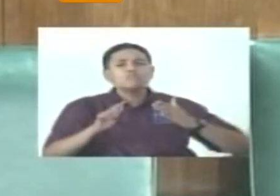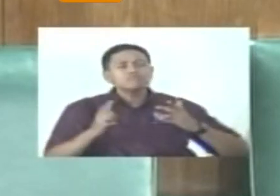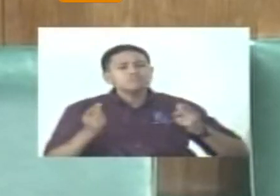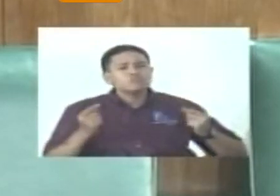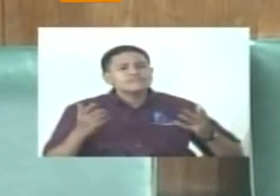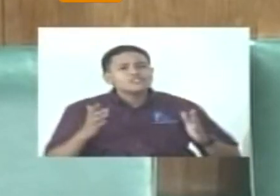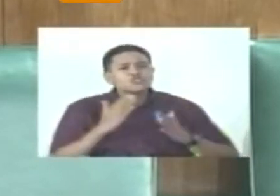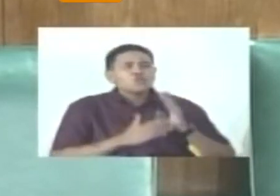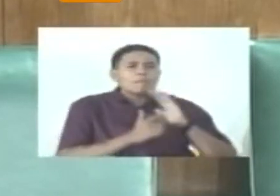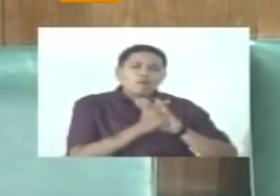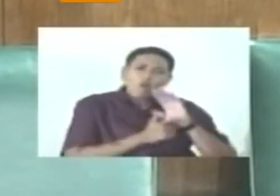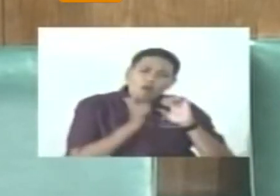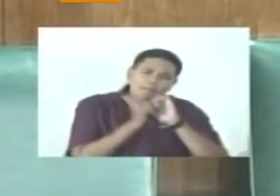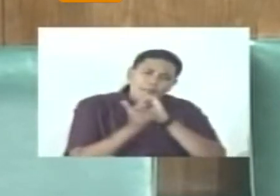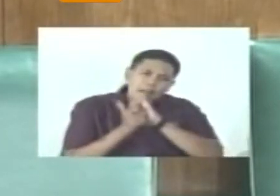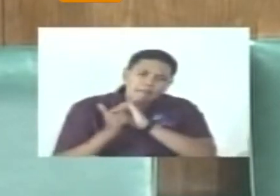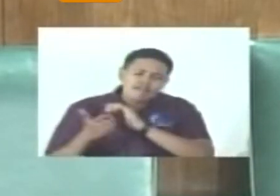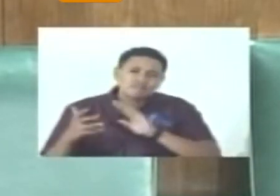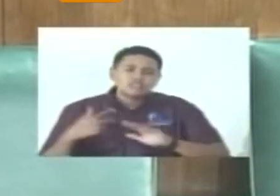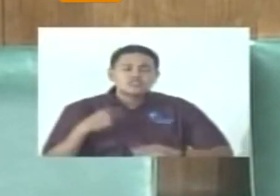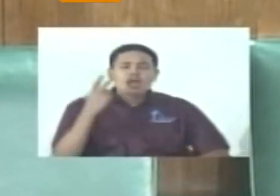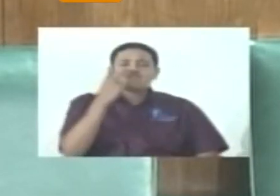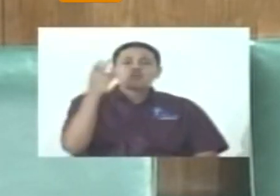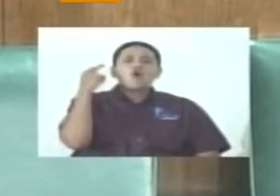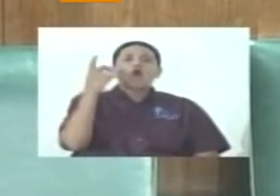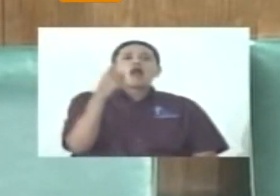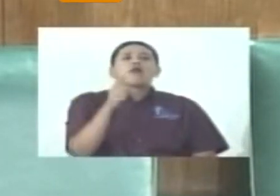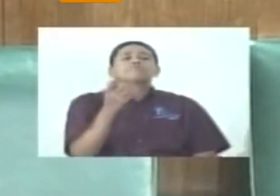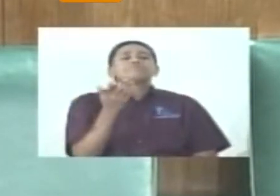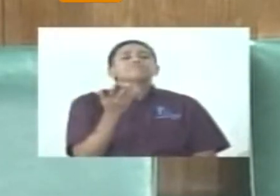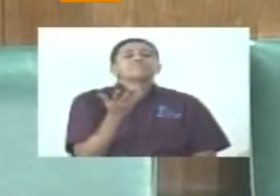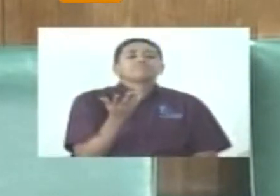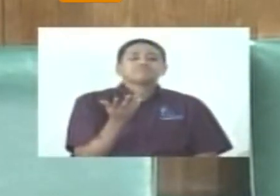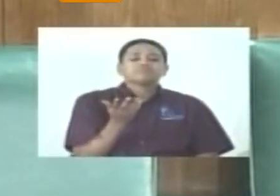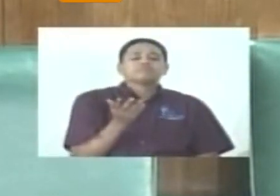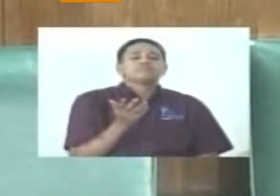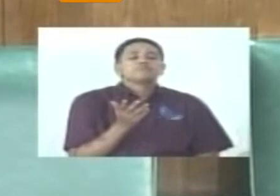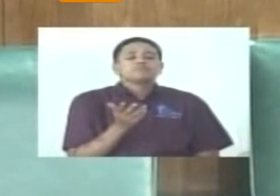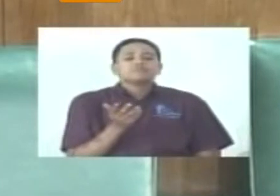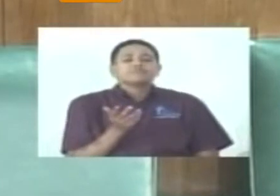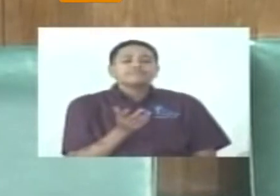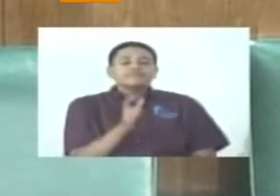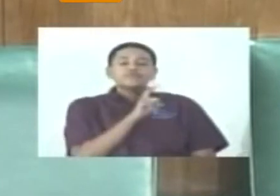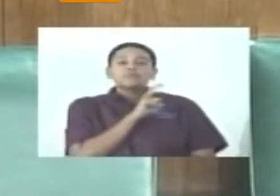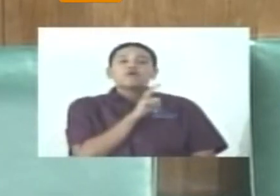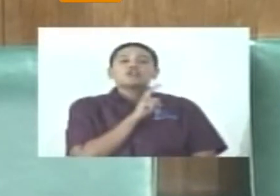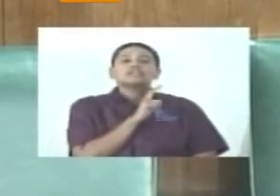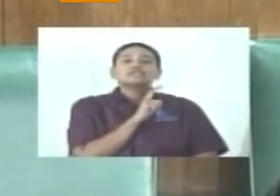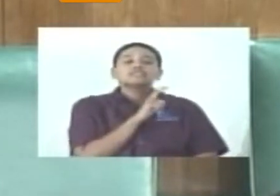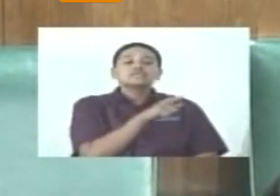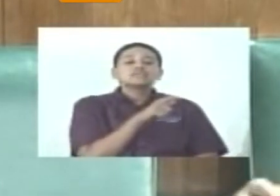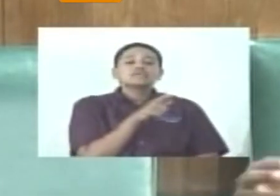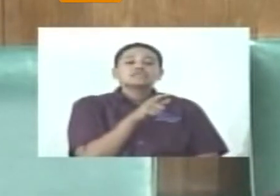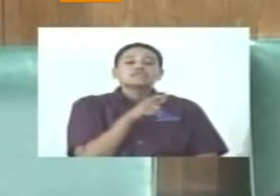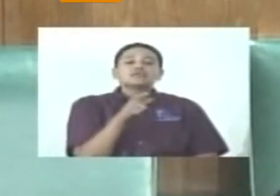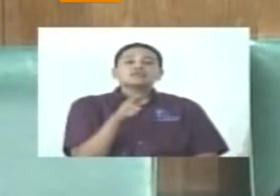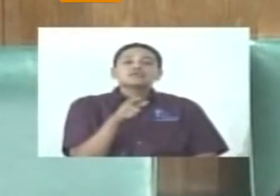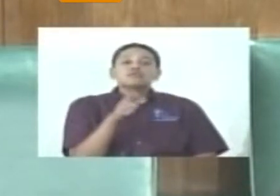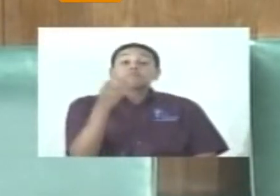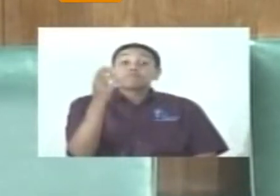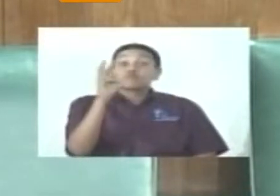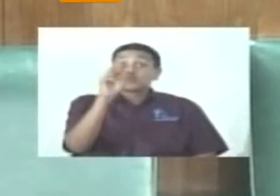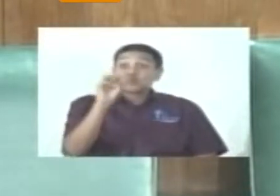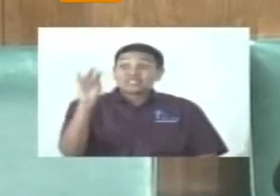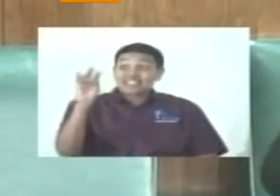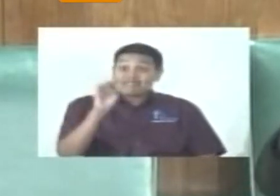laws. I well recall when the police, before 07,